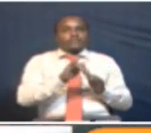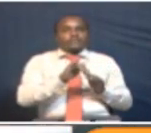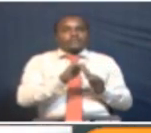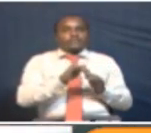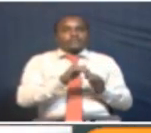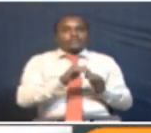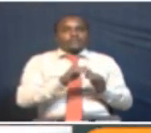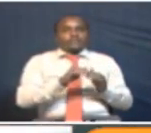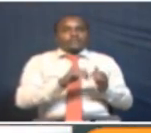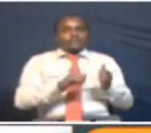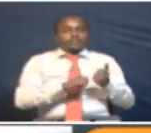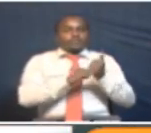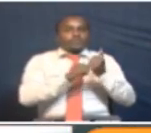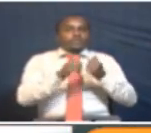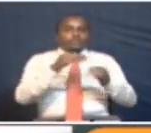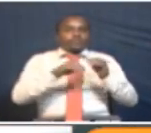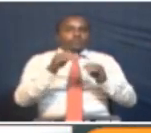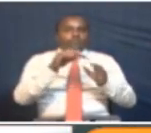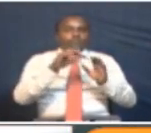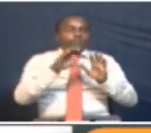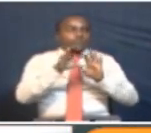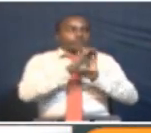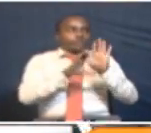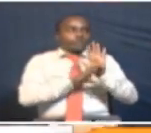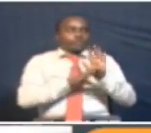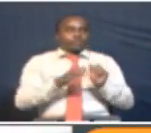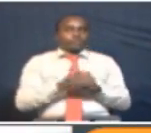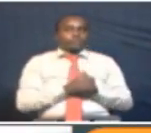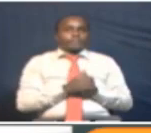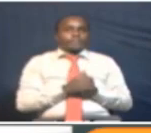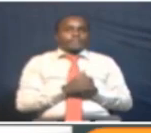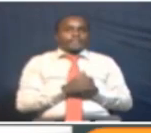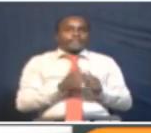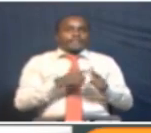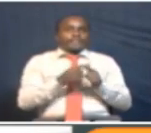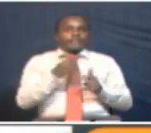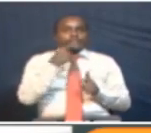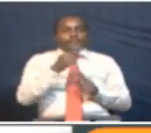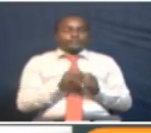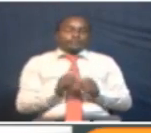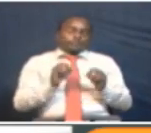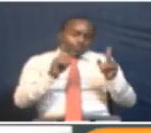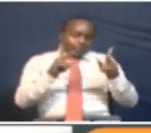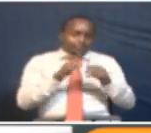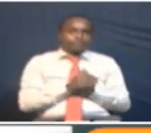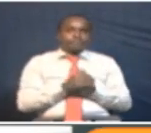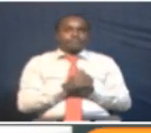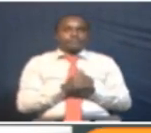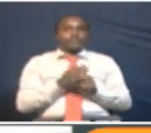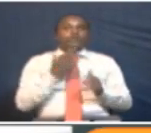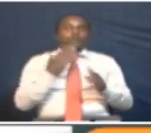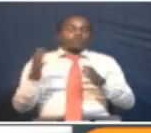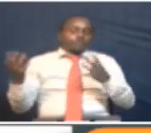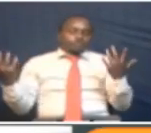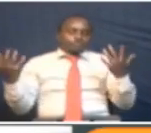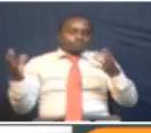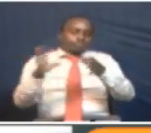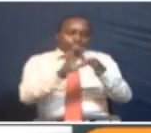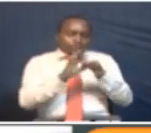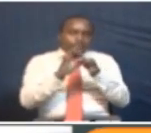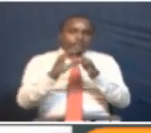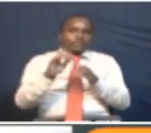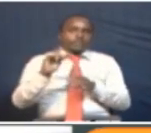of the constitution, lifestyle audit. Then he also said, okay, we want to reconcile the nation, because we cried over